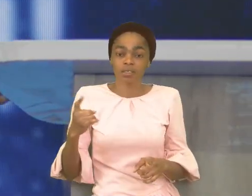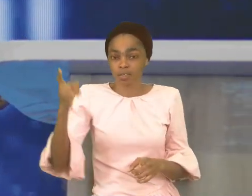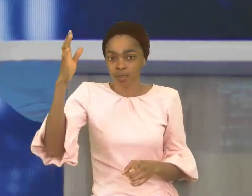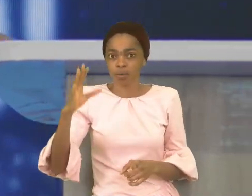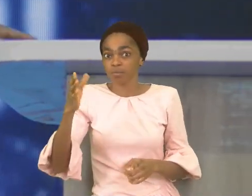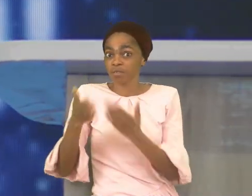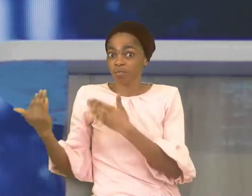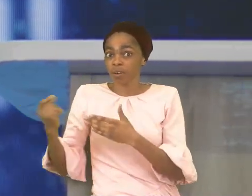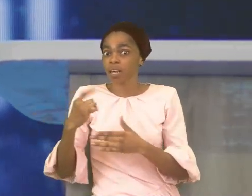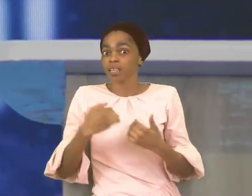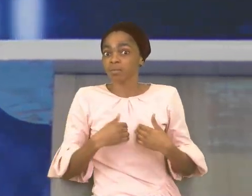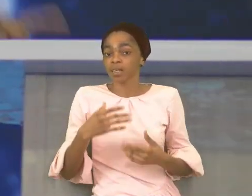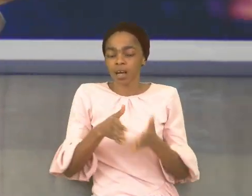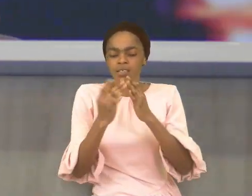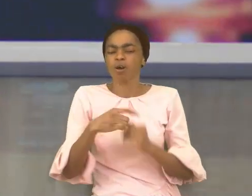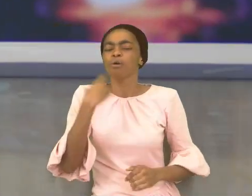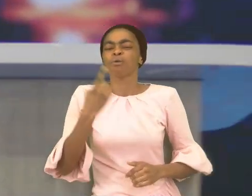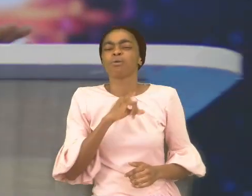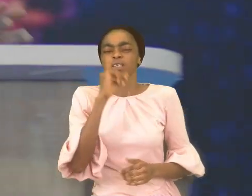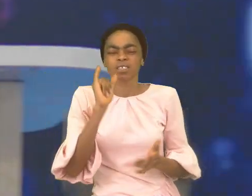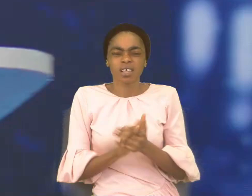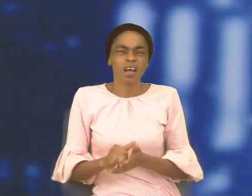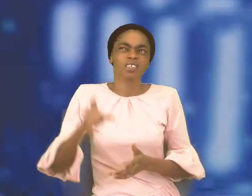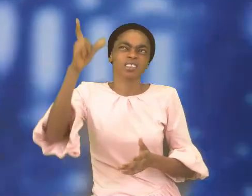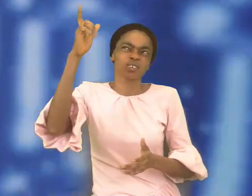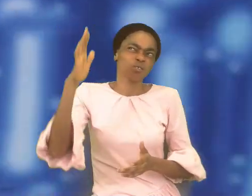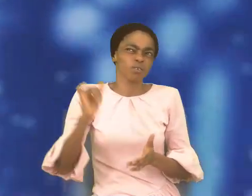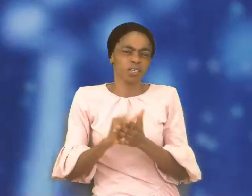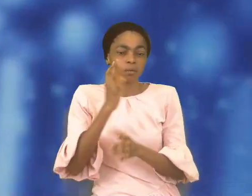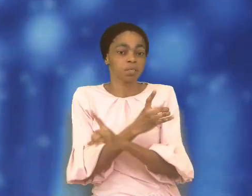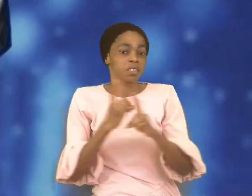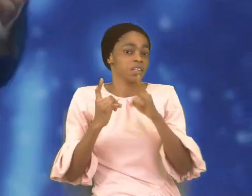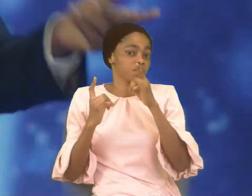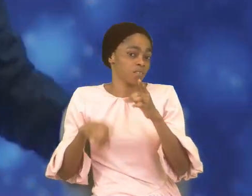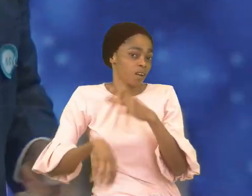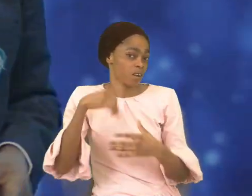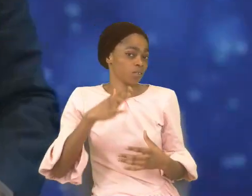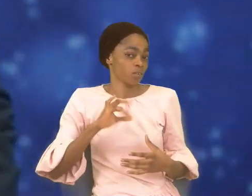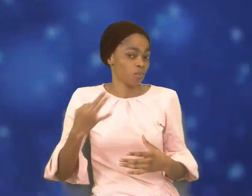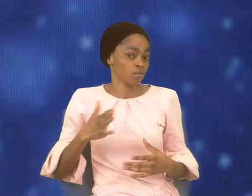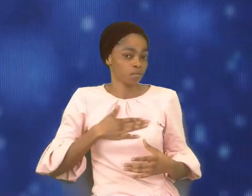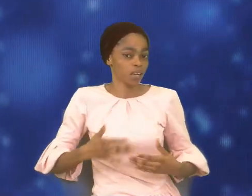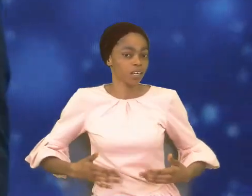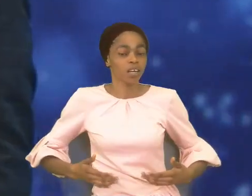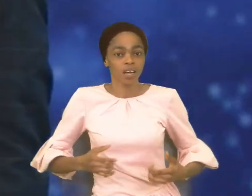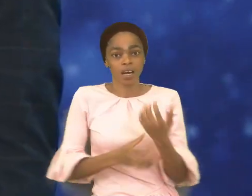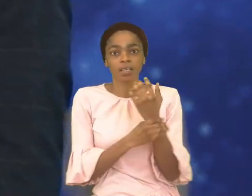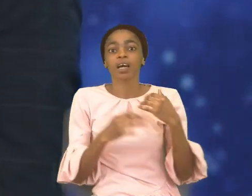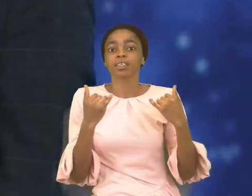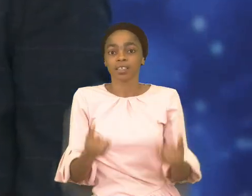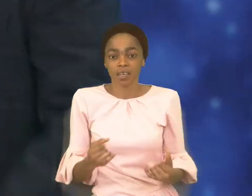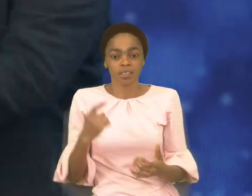you out of my hand? And now he recognized, number one, the existence of the Most High